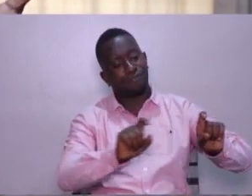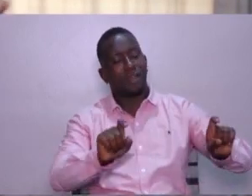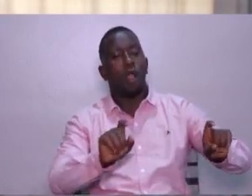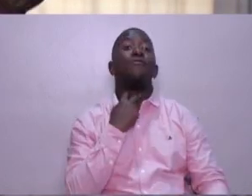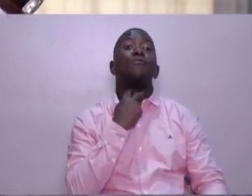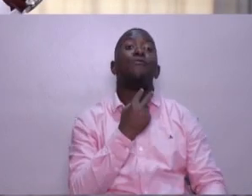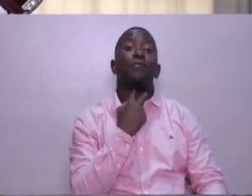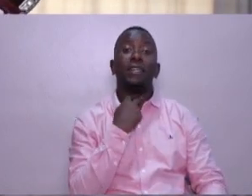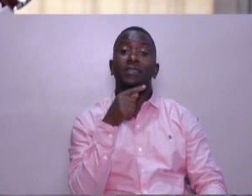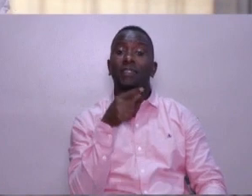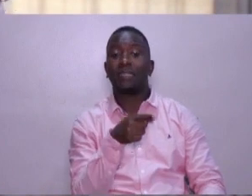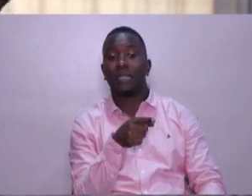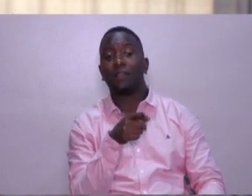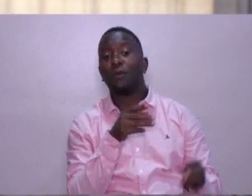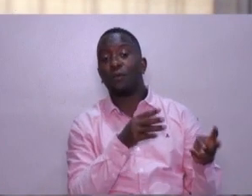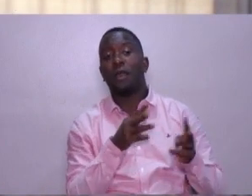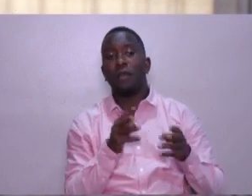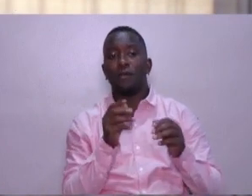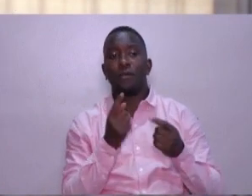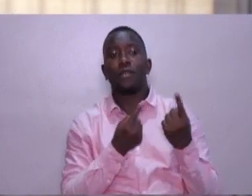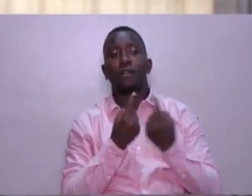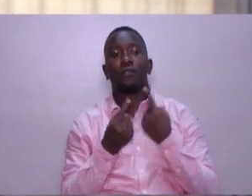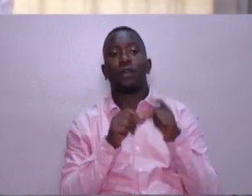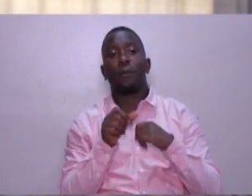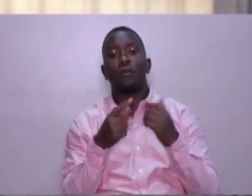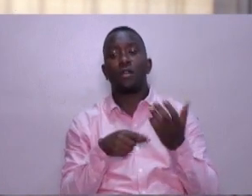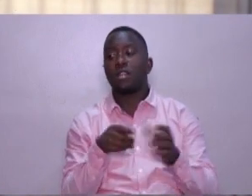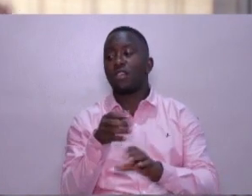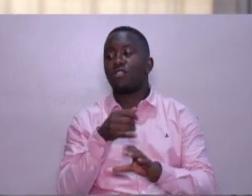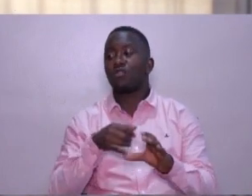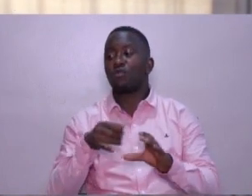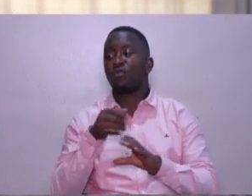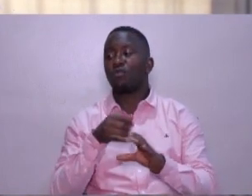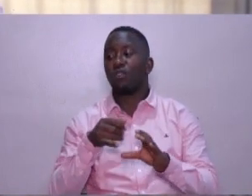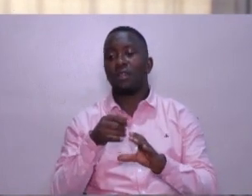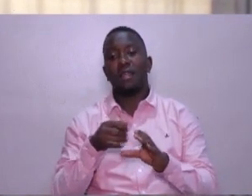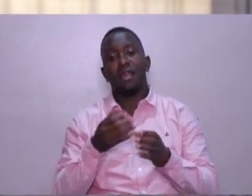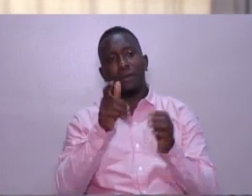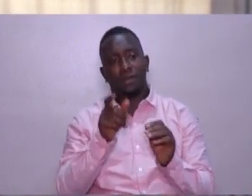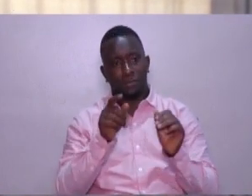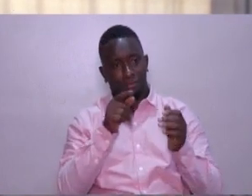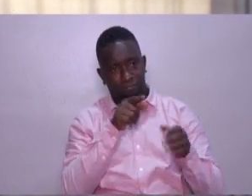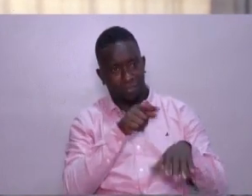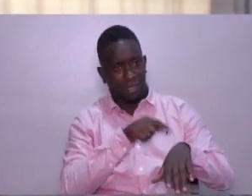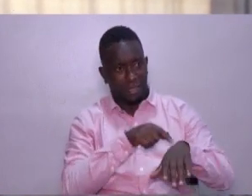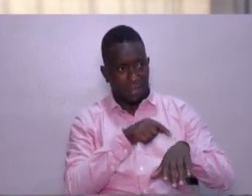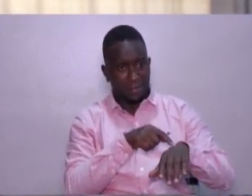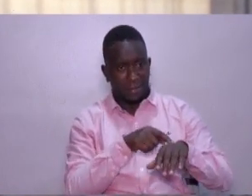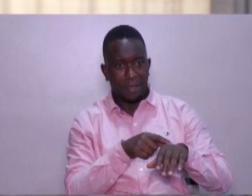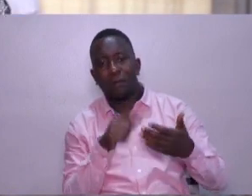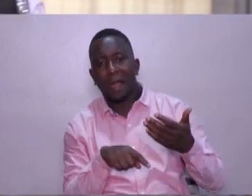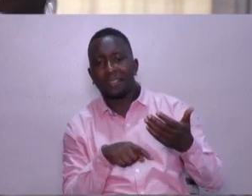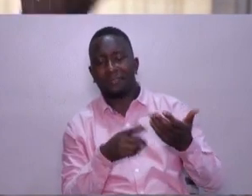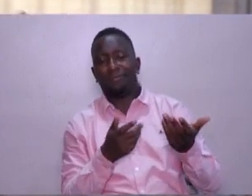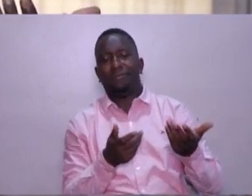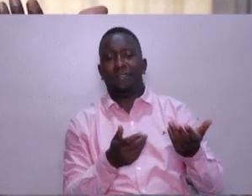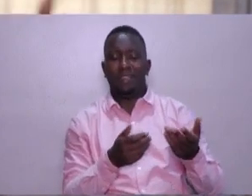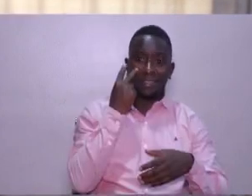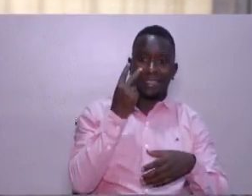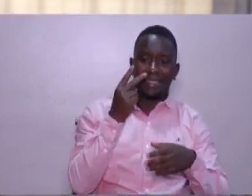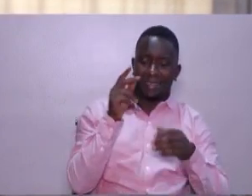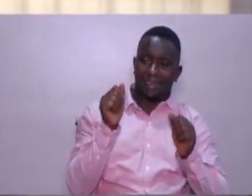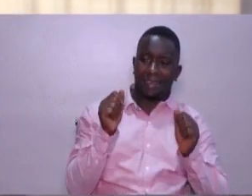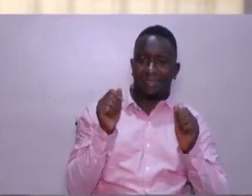created. So that way, we are talking about inclusion, that everybody will be taken care of. Those who can't see will be able to hear. Of course, those